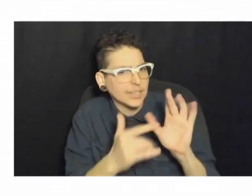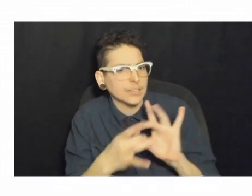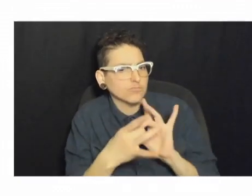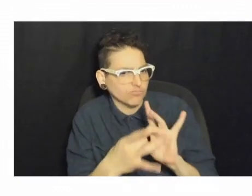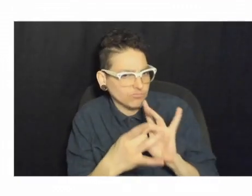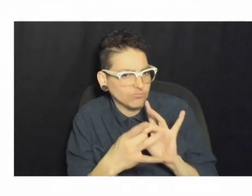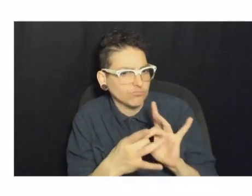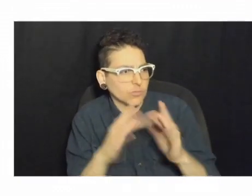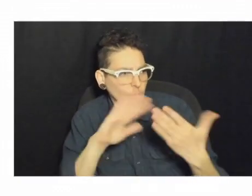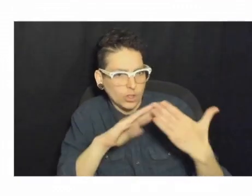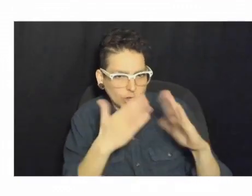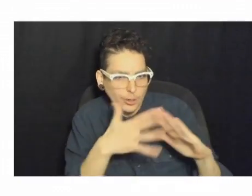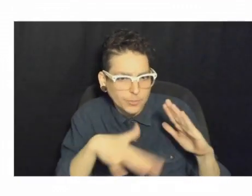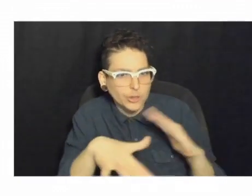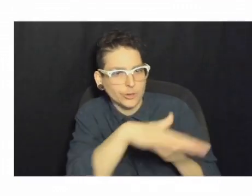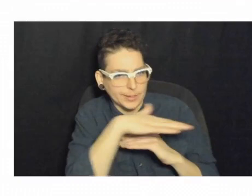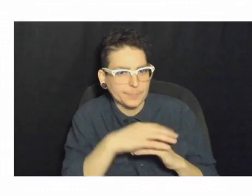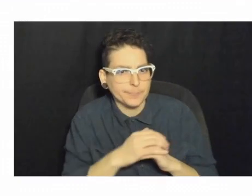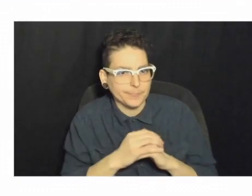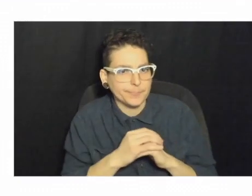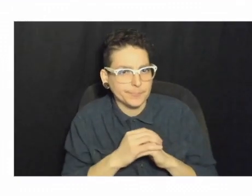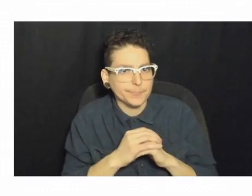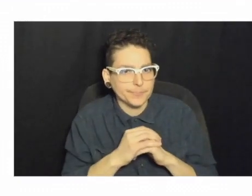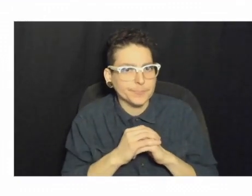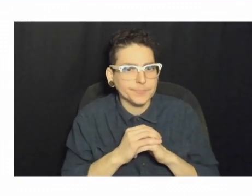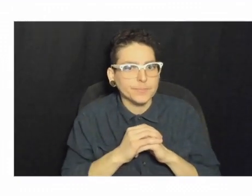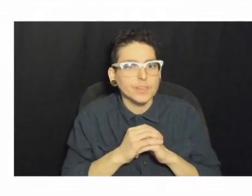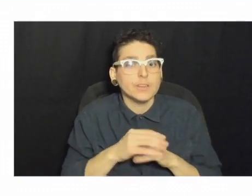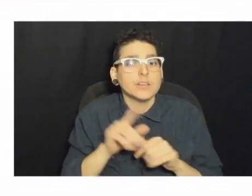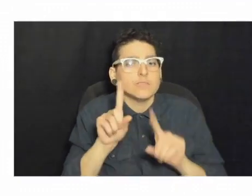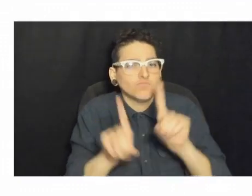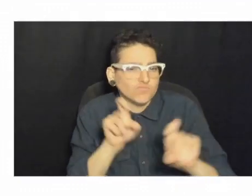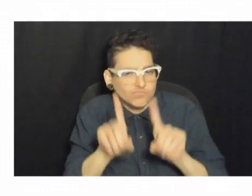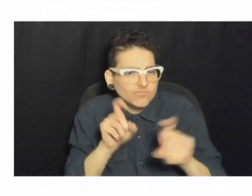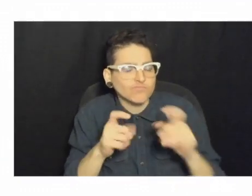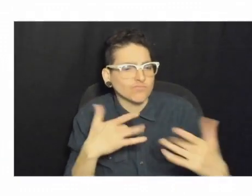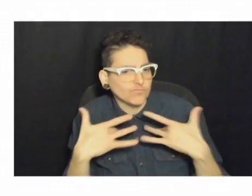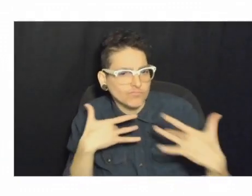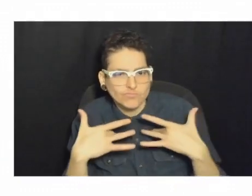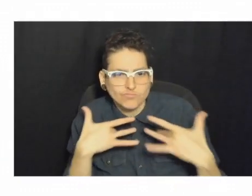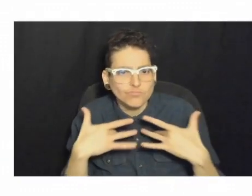Addressing concerns with empathy, admitting when you don't know something.